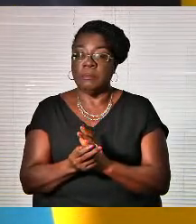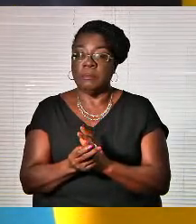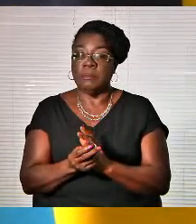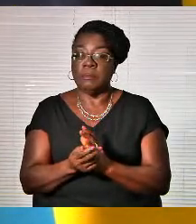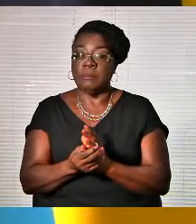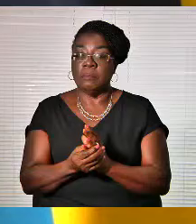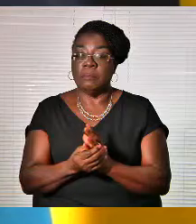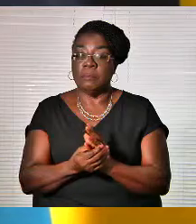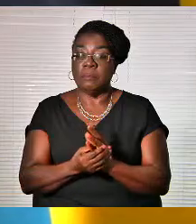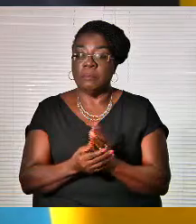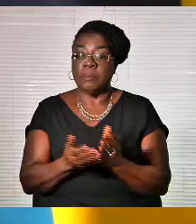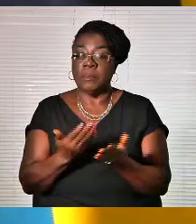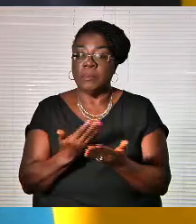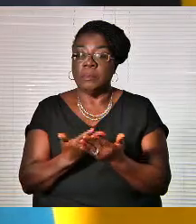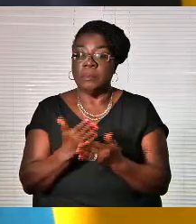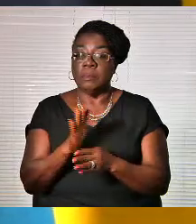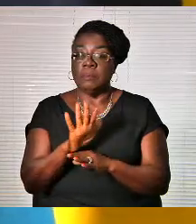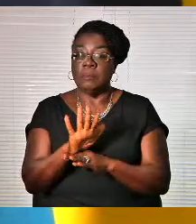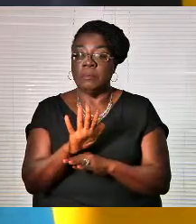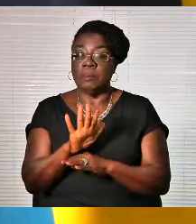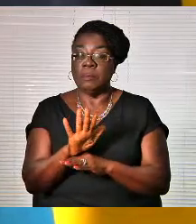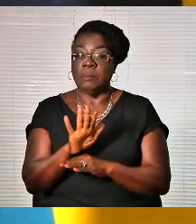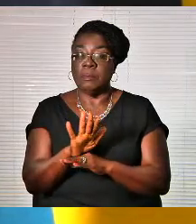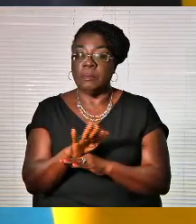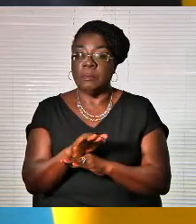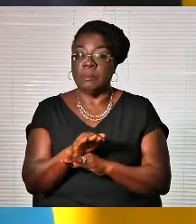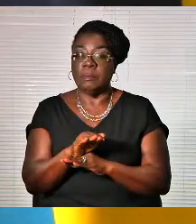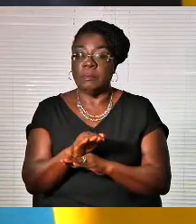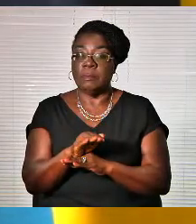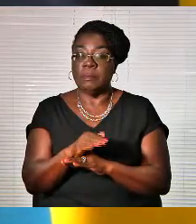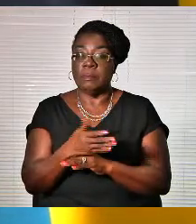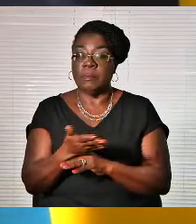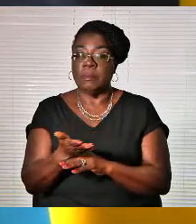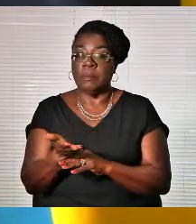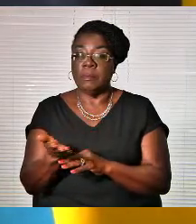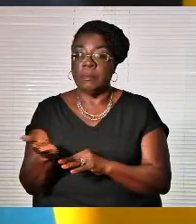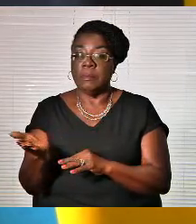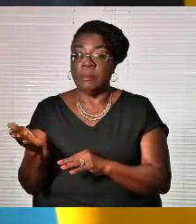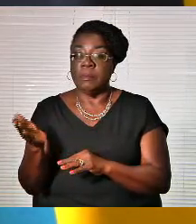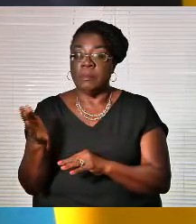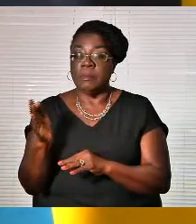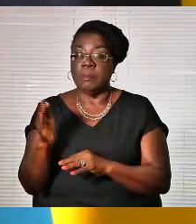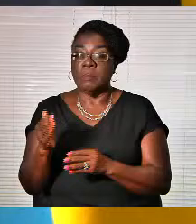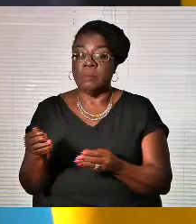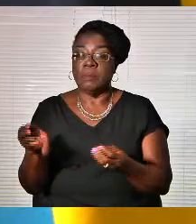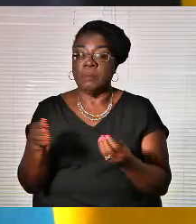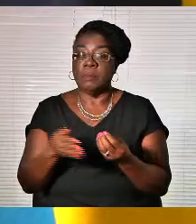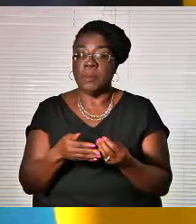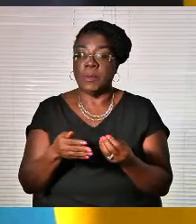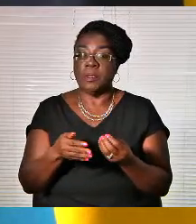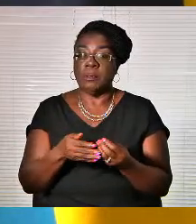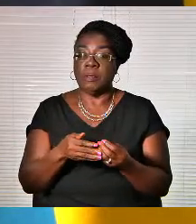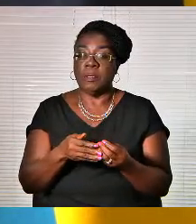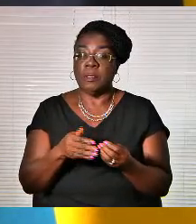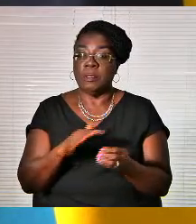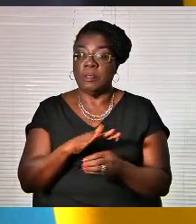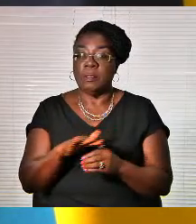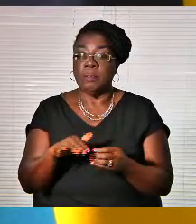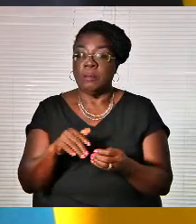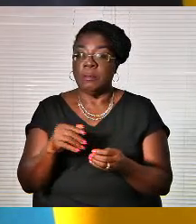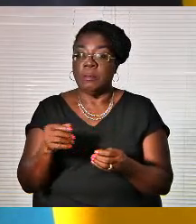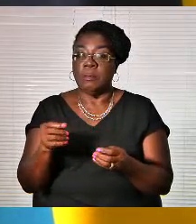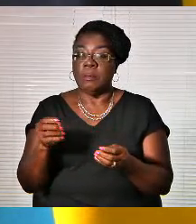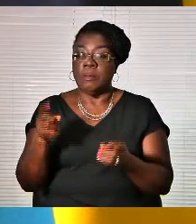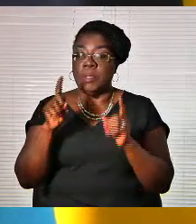Good afternoon. Good afternoon. Just want to ask, there has been an incremental increase to over 15,000 tests, as we see on the